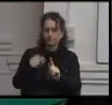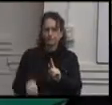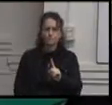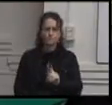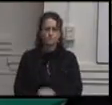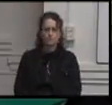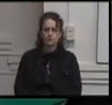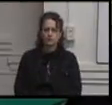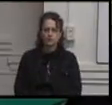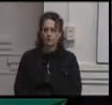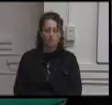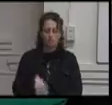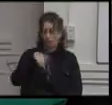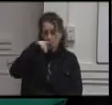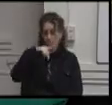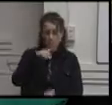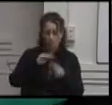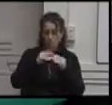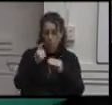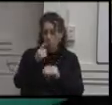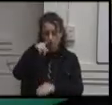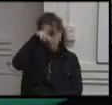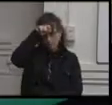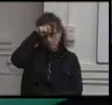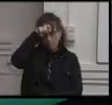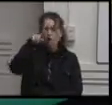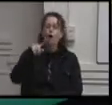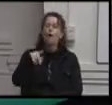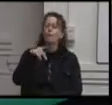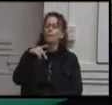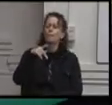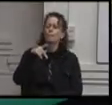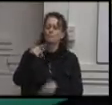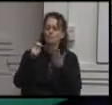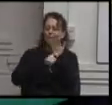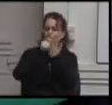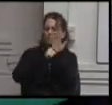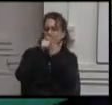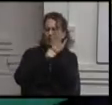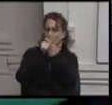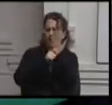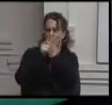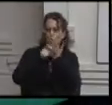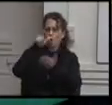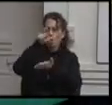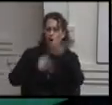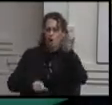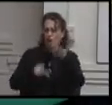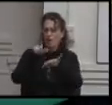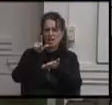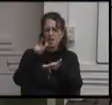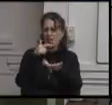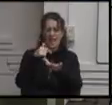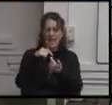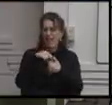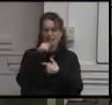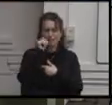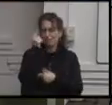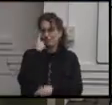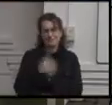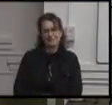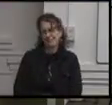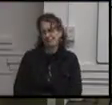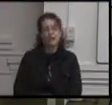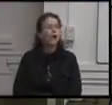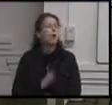I don't understand number one. The periodical article placement project. Yeah. Yeah. I don't get that one at all. That's fair. And unfortunately,